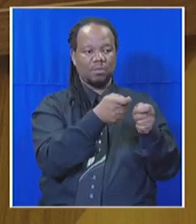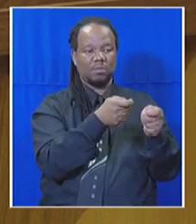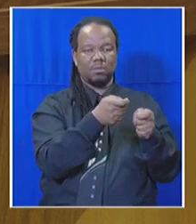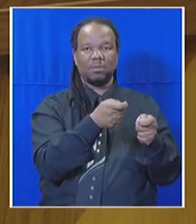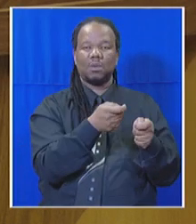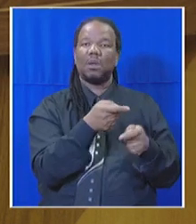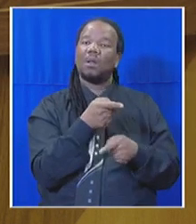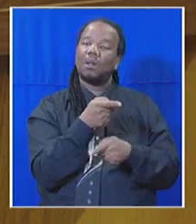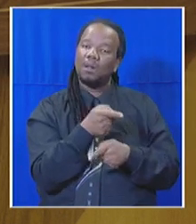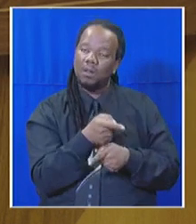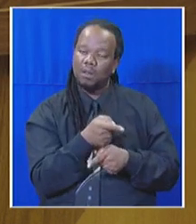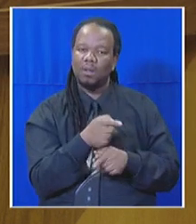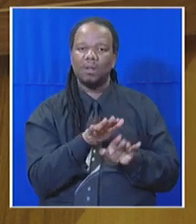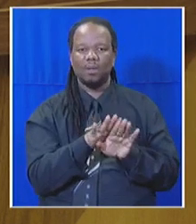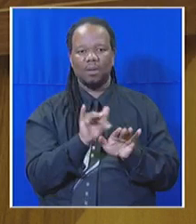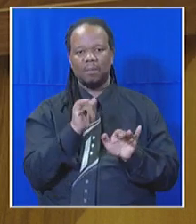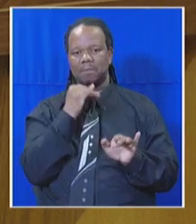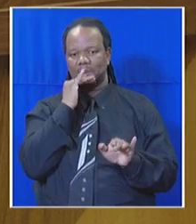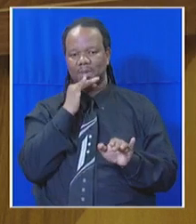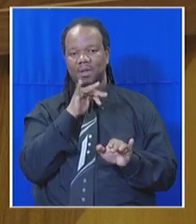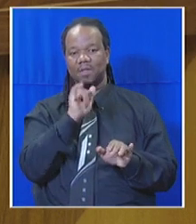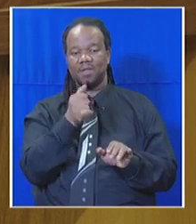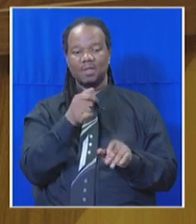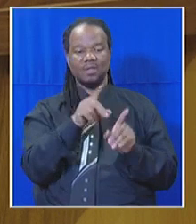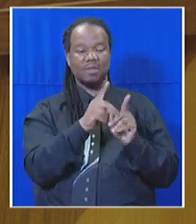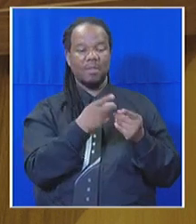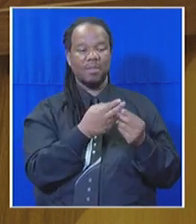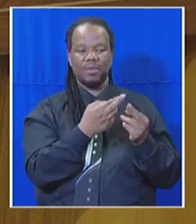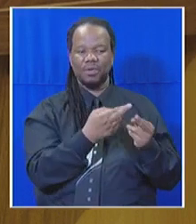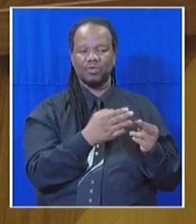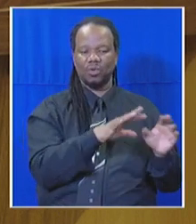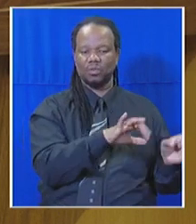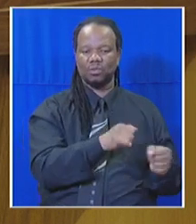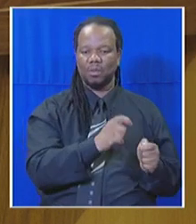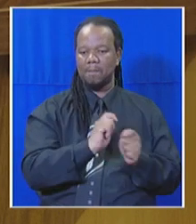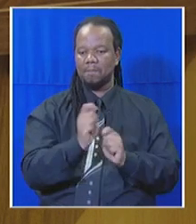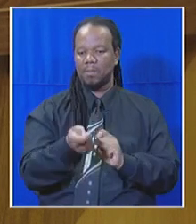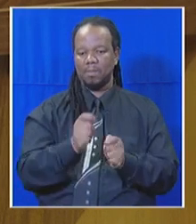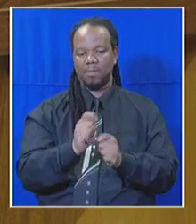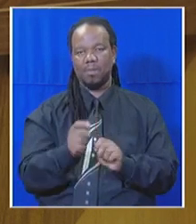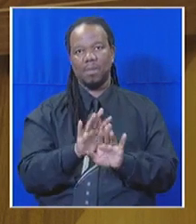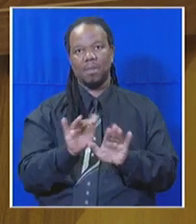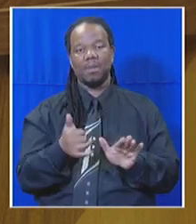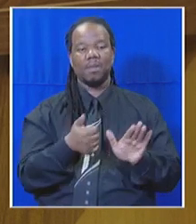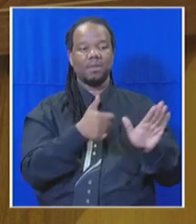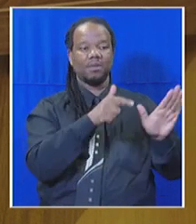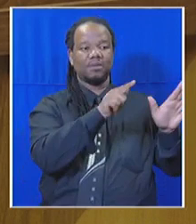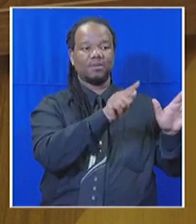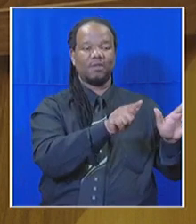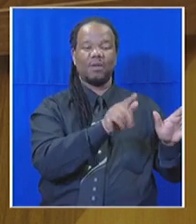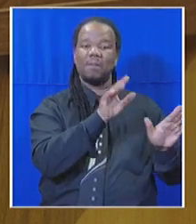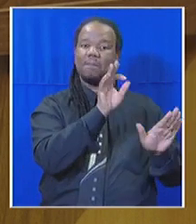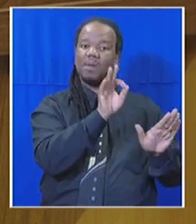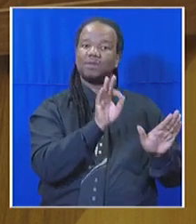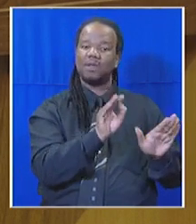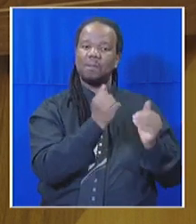milks the very limited resources of this department. Private prisons take about 7% of the department's budget.